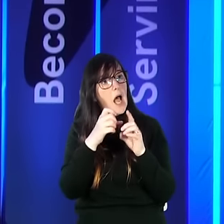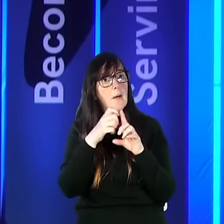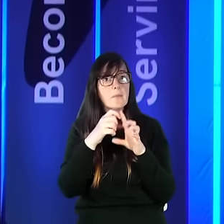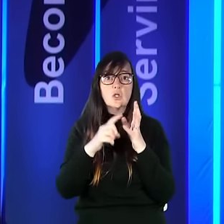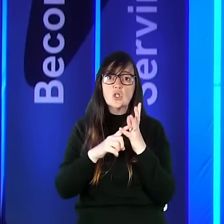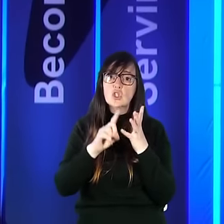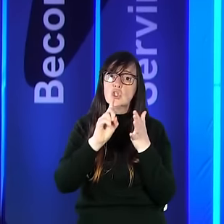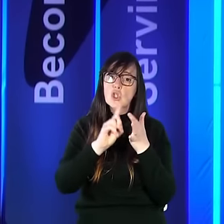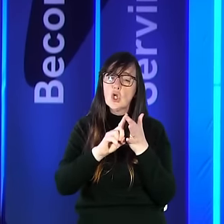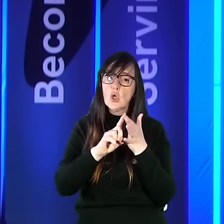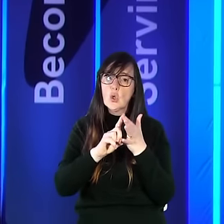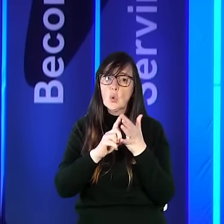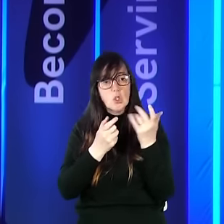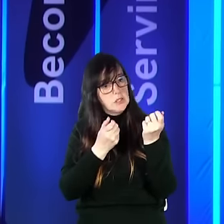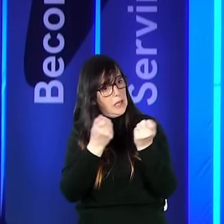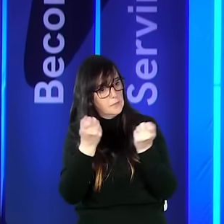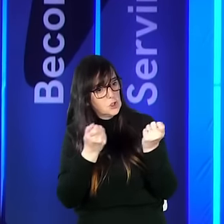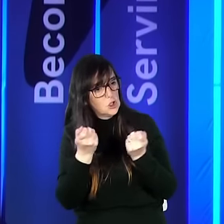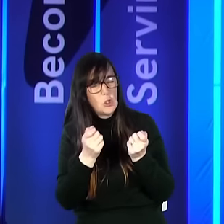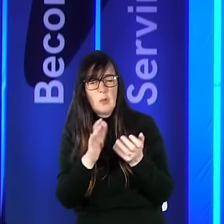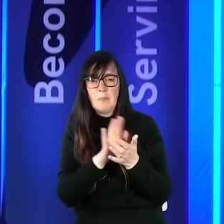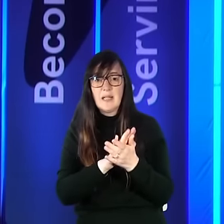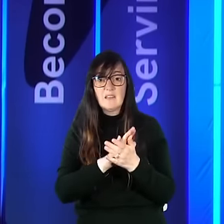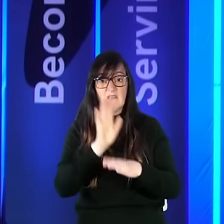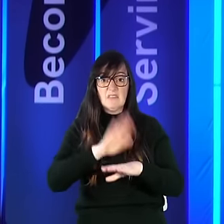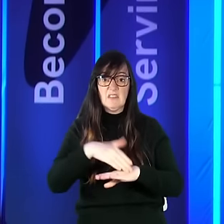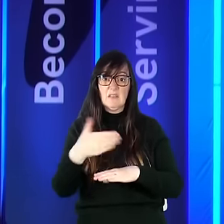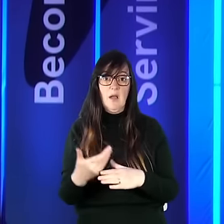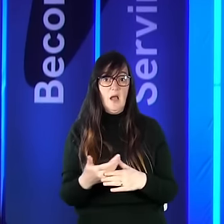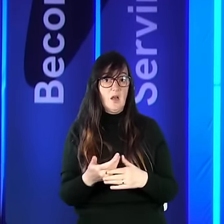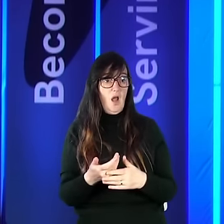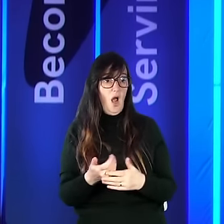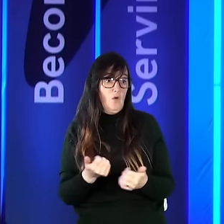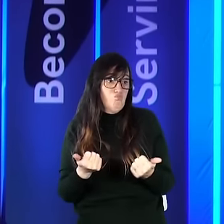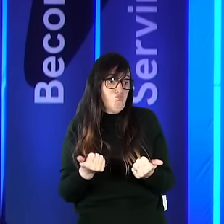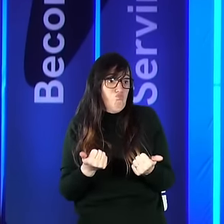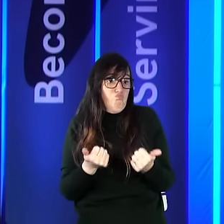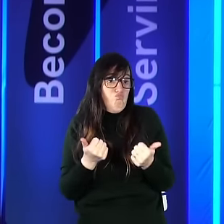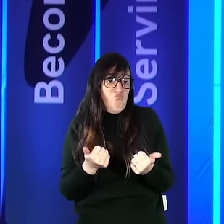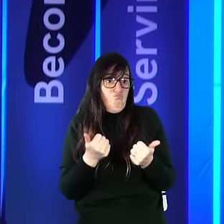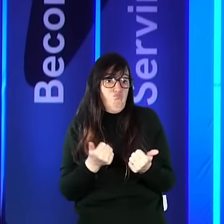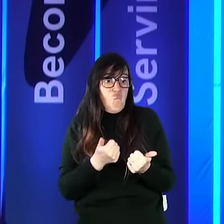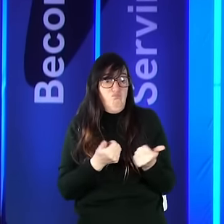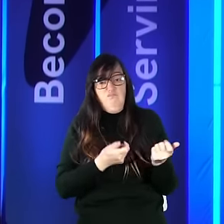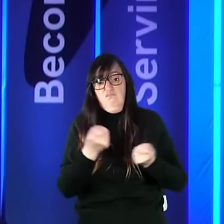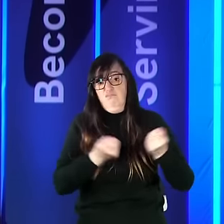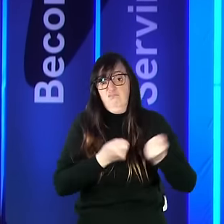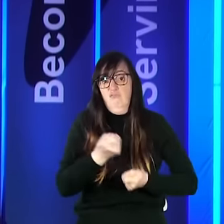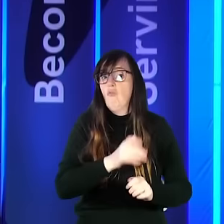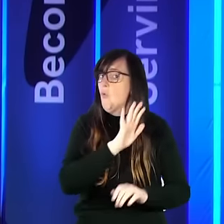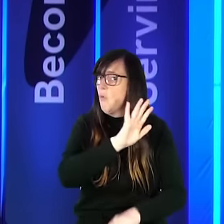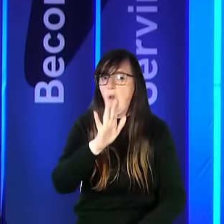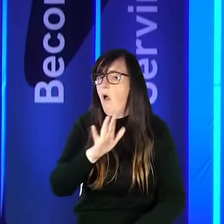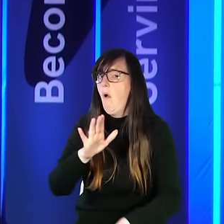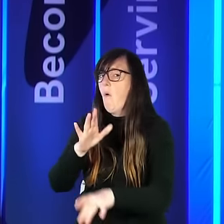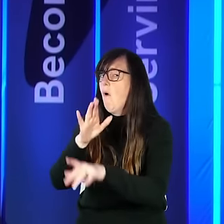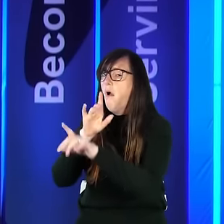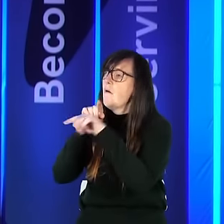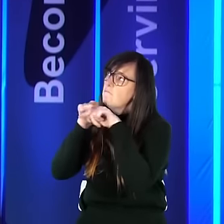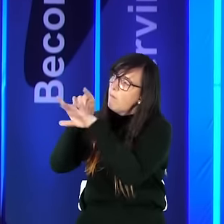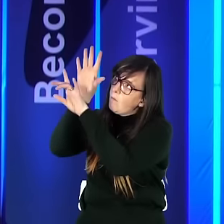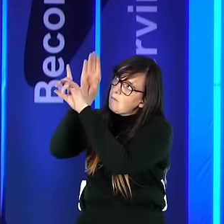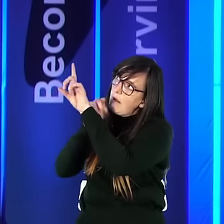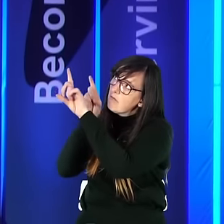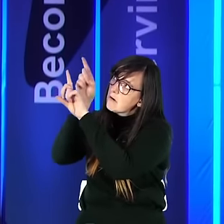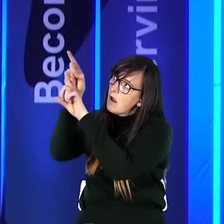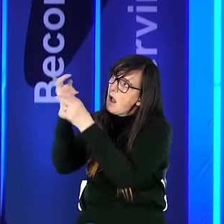want. We're here to rule over the earth as God's image bearers, so it's in line with his character as